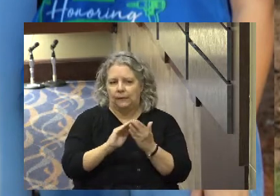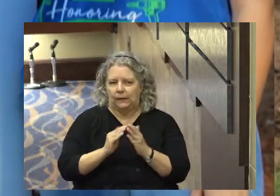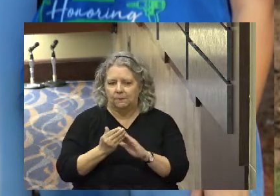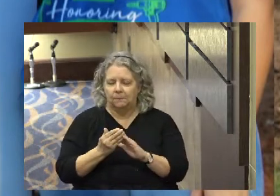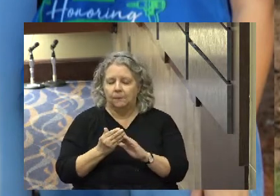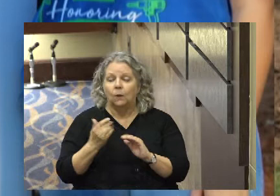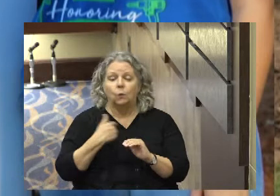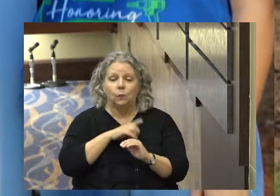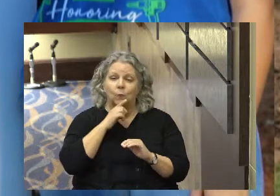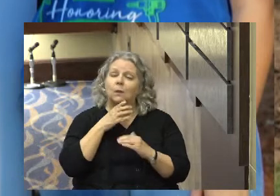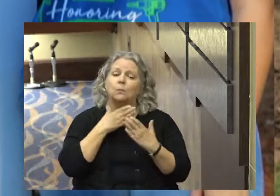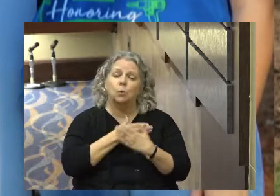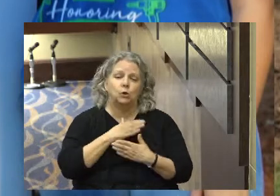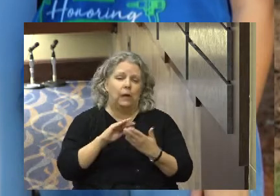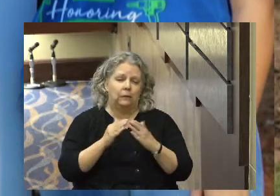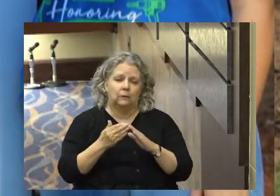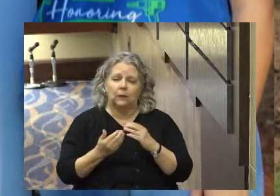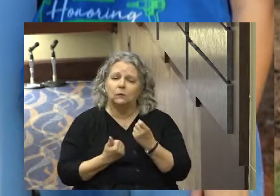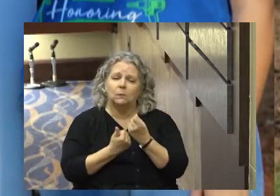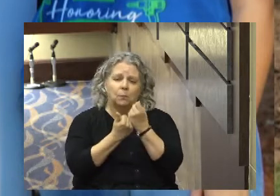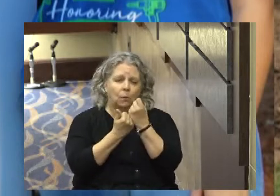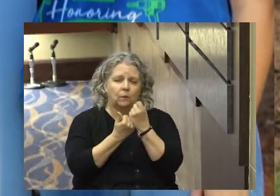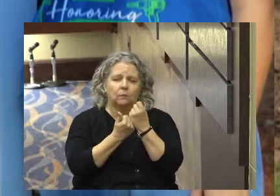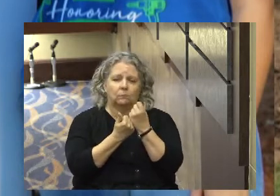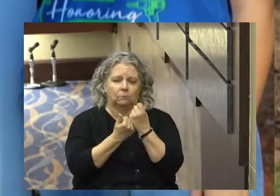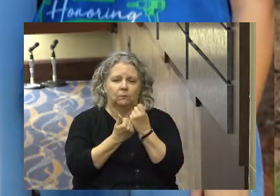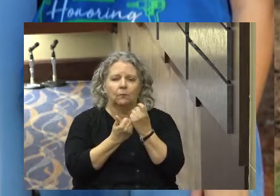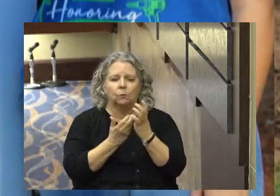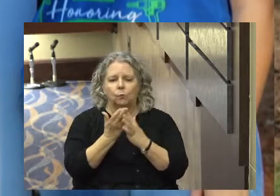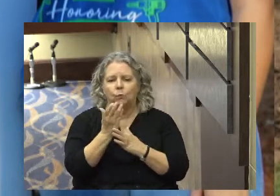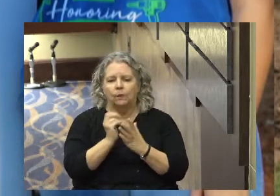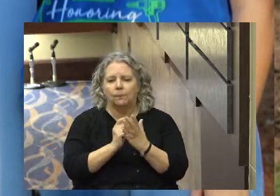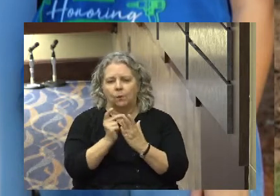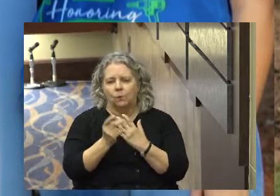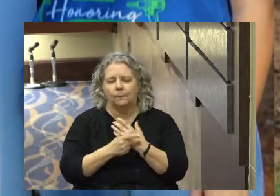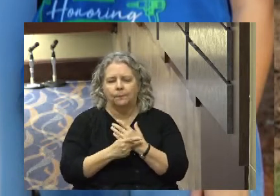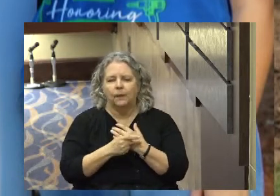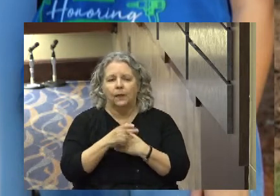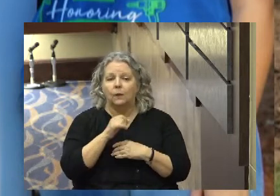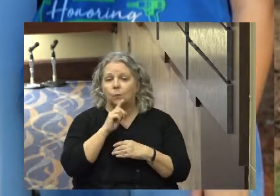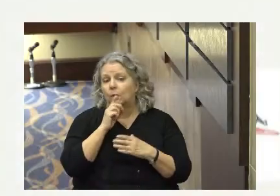program and would welcome the opportunity to expand this partnership.